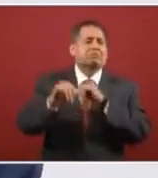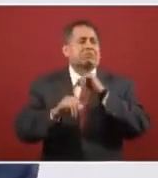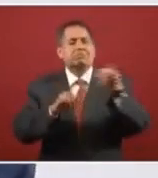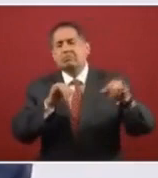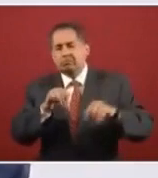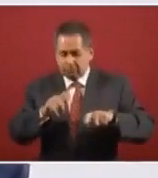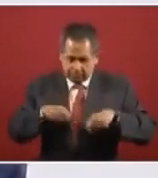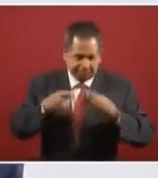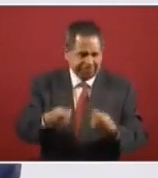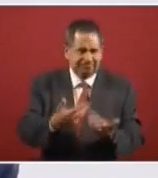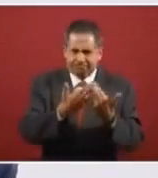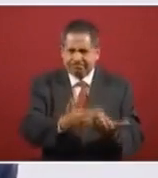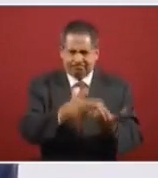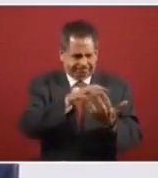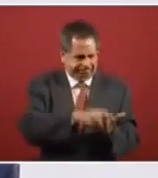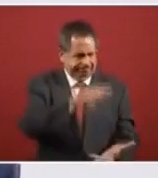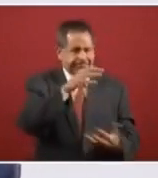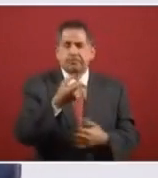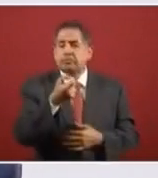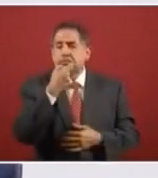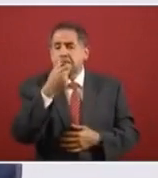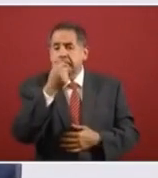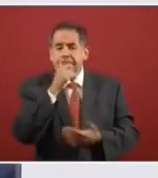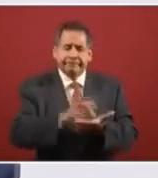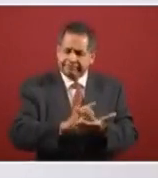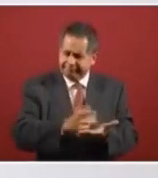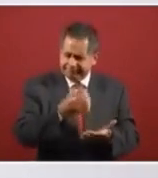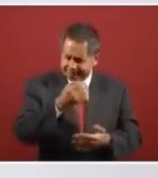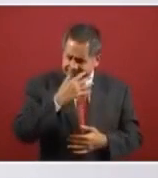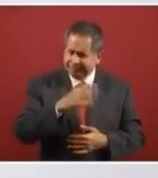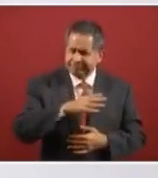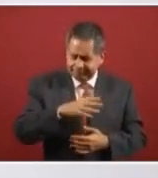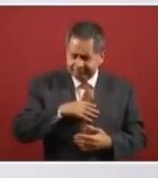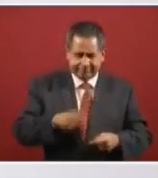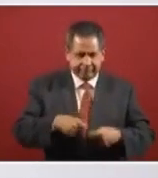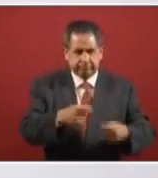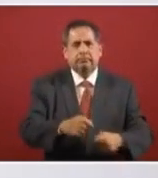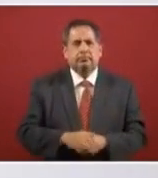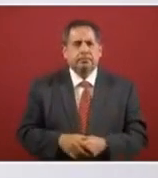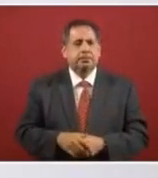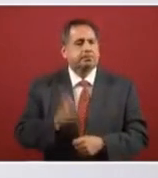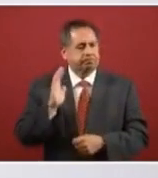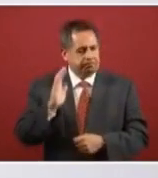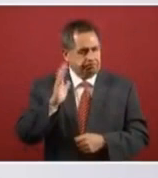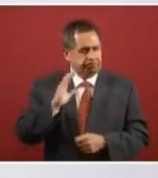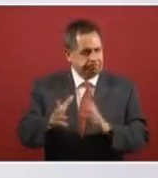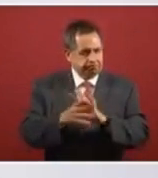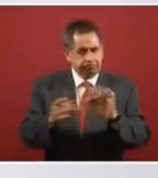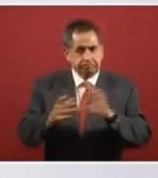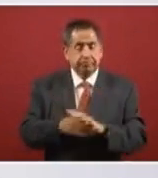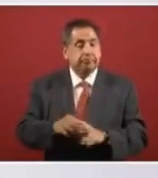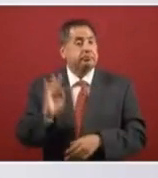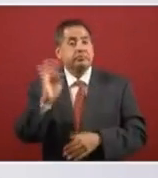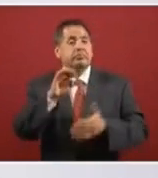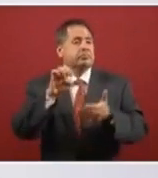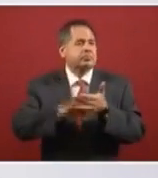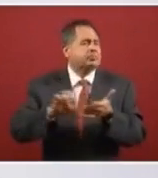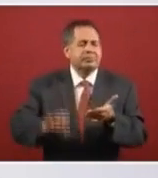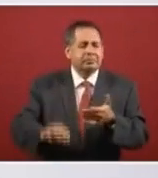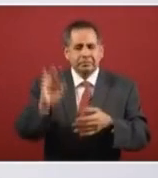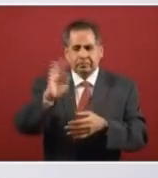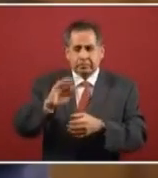outskirts of the country and we've commented over this that if